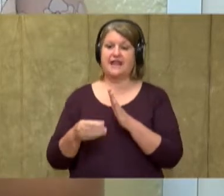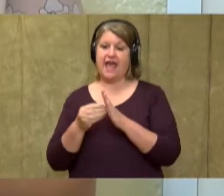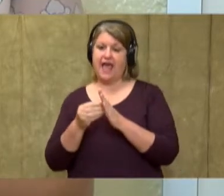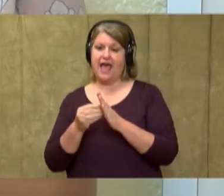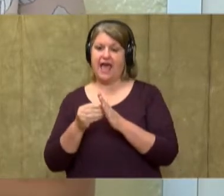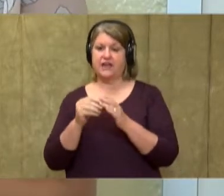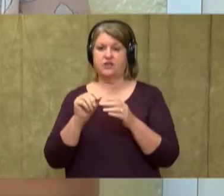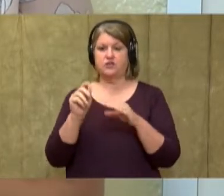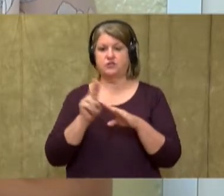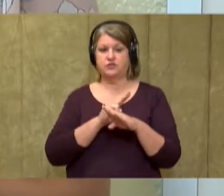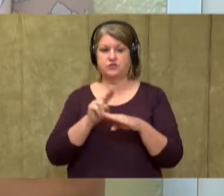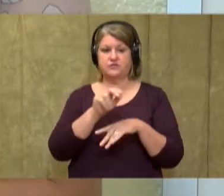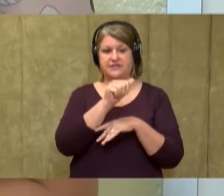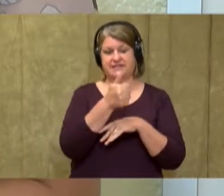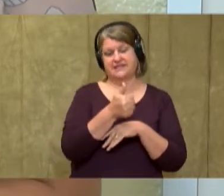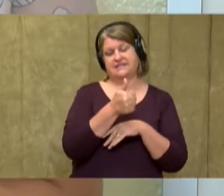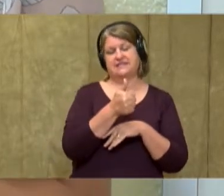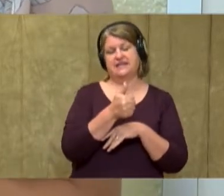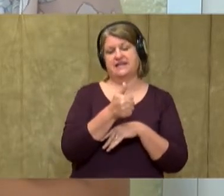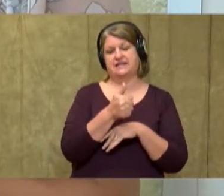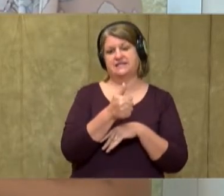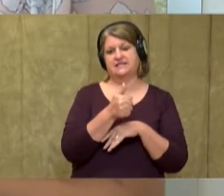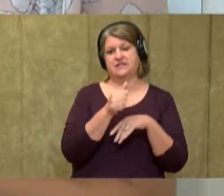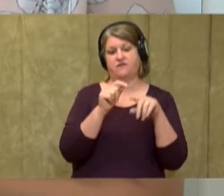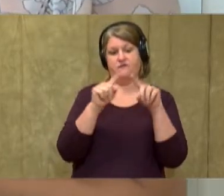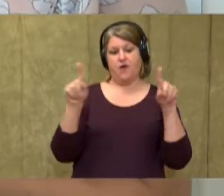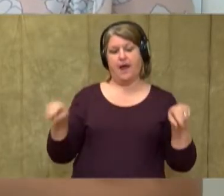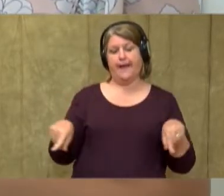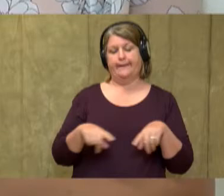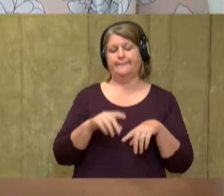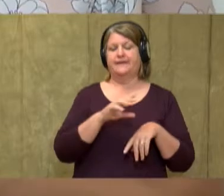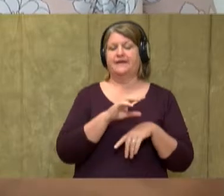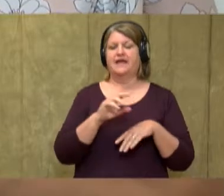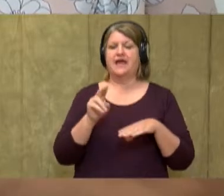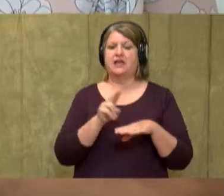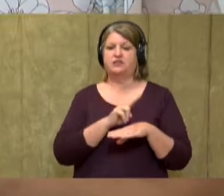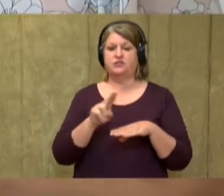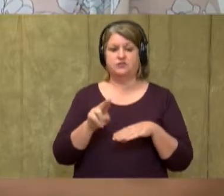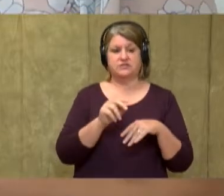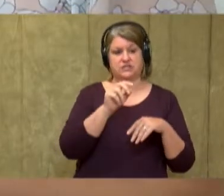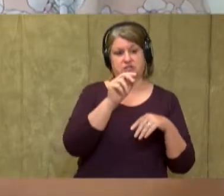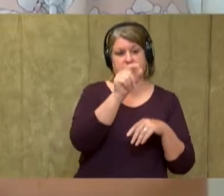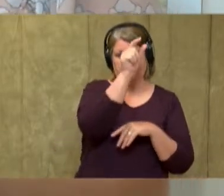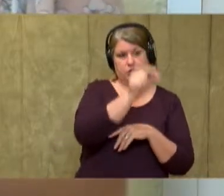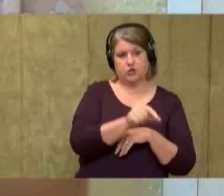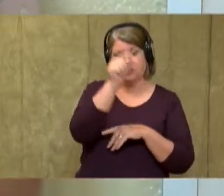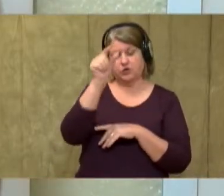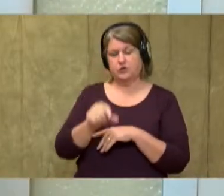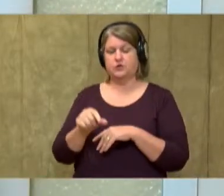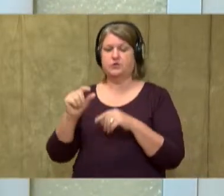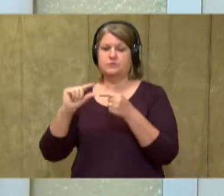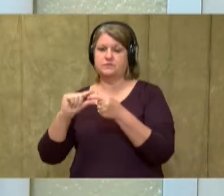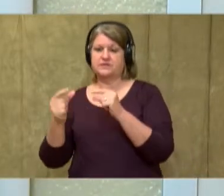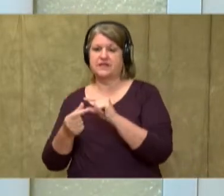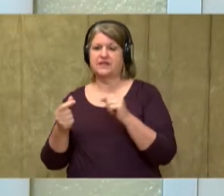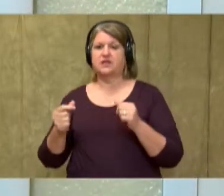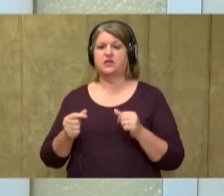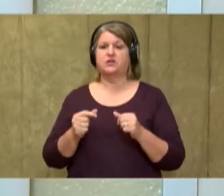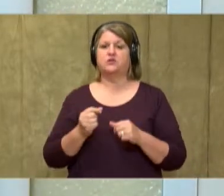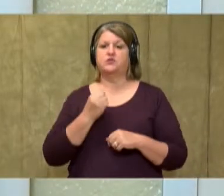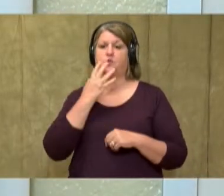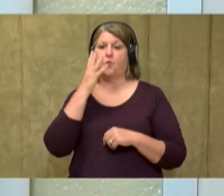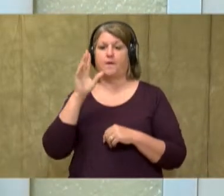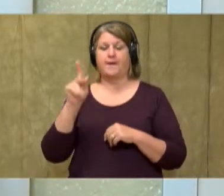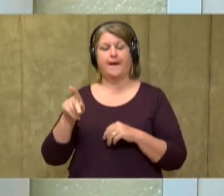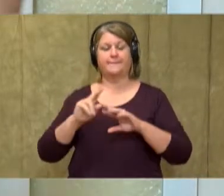bonds and our number lines, and then our rods and cubes with addition through 100. To warm up, we're going to start by counting